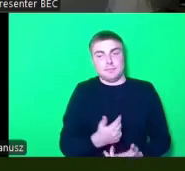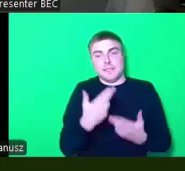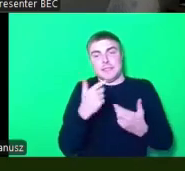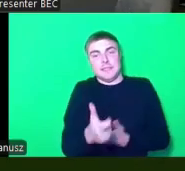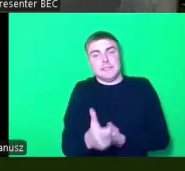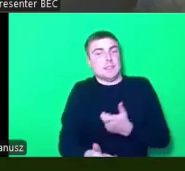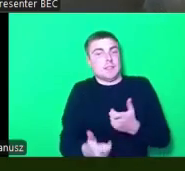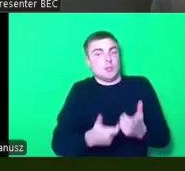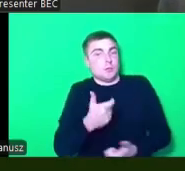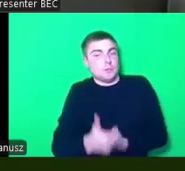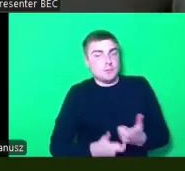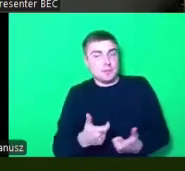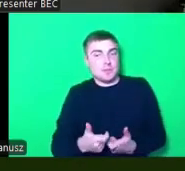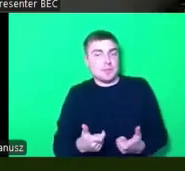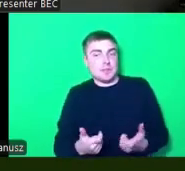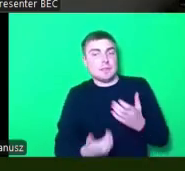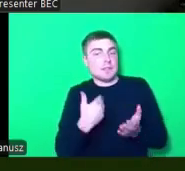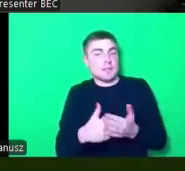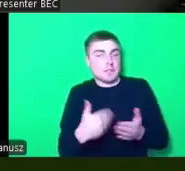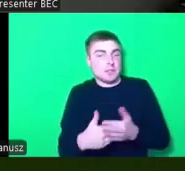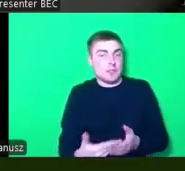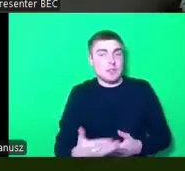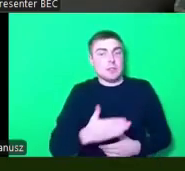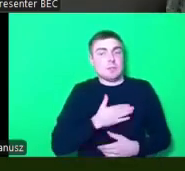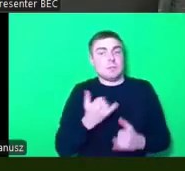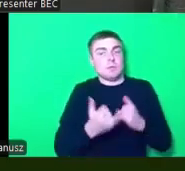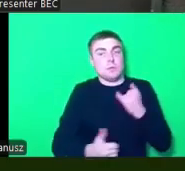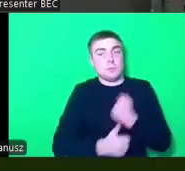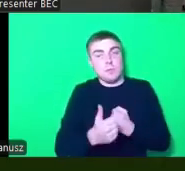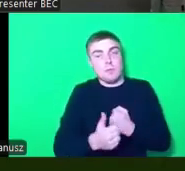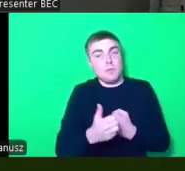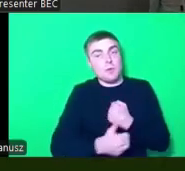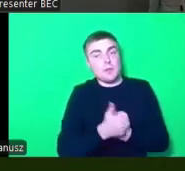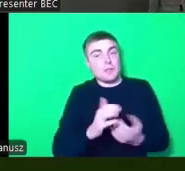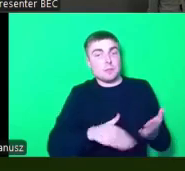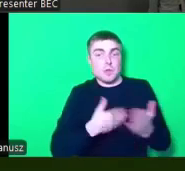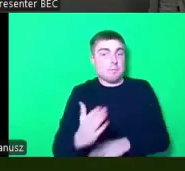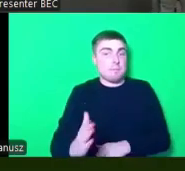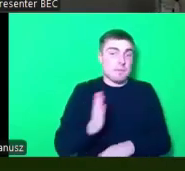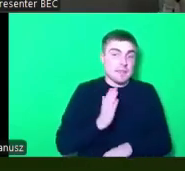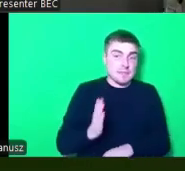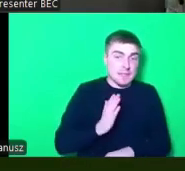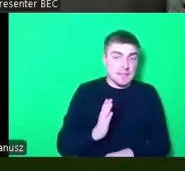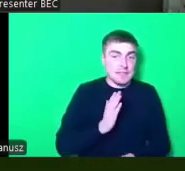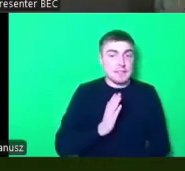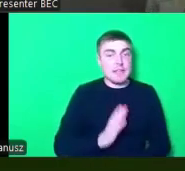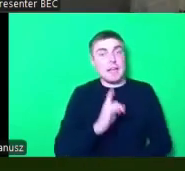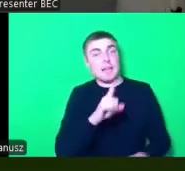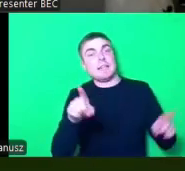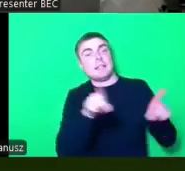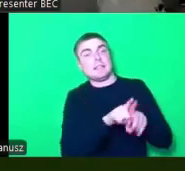different sides. They are from the side of the business, and they are from the side of the conservationists. From the side of the